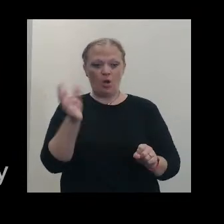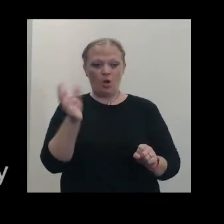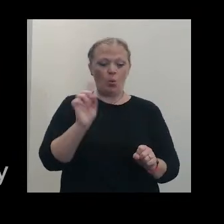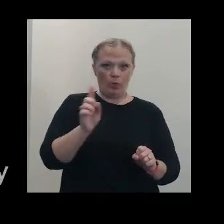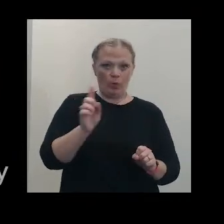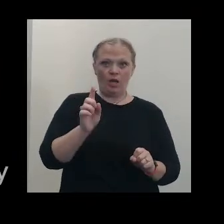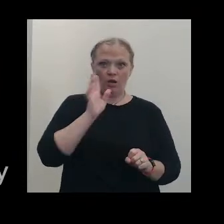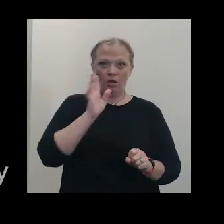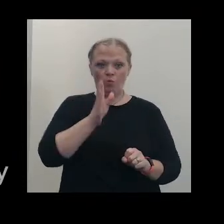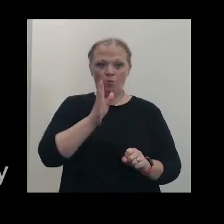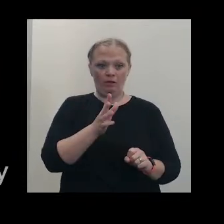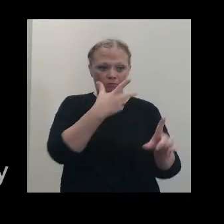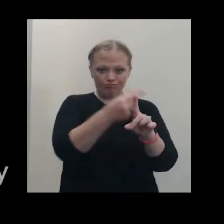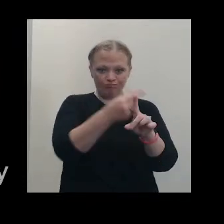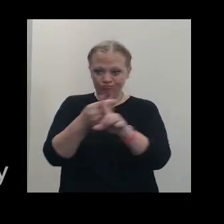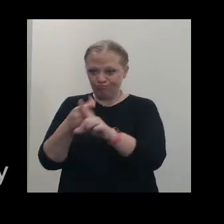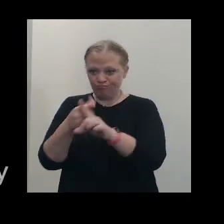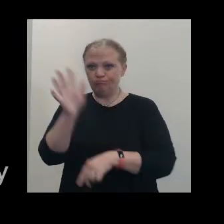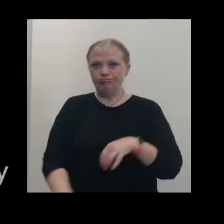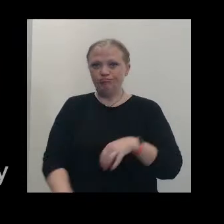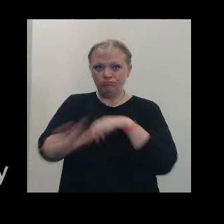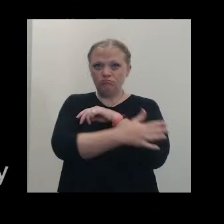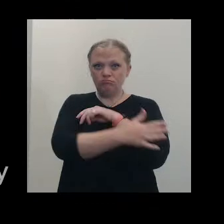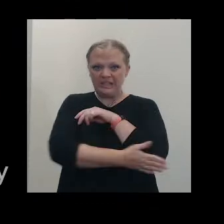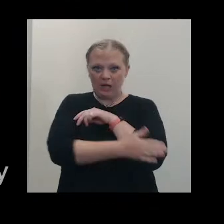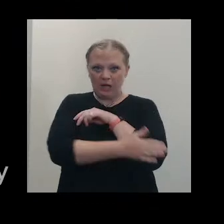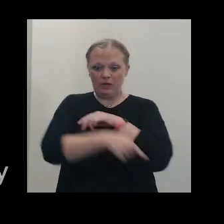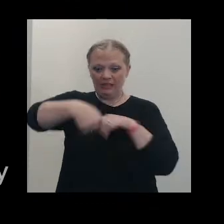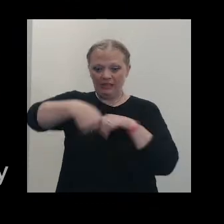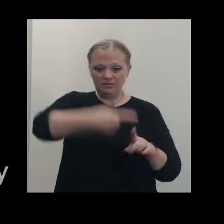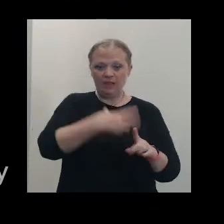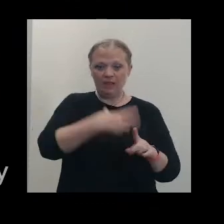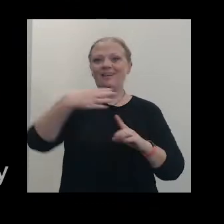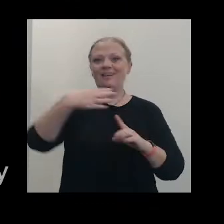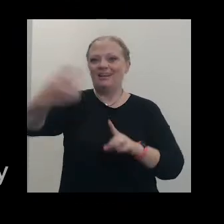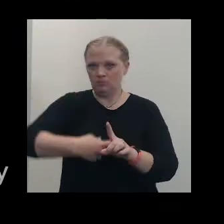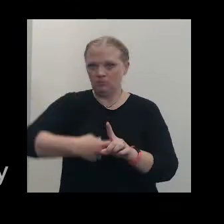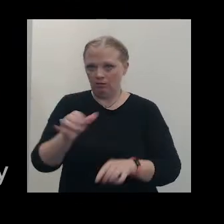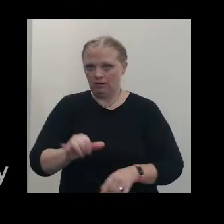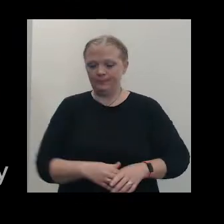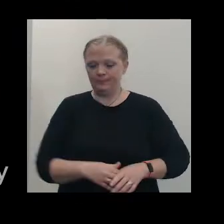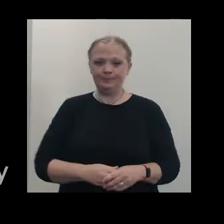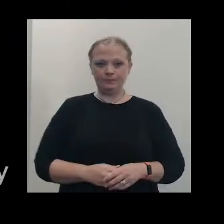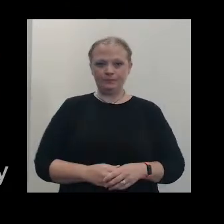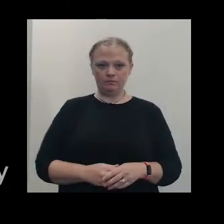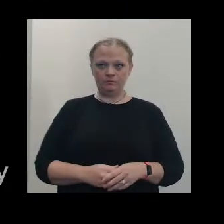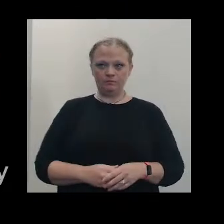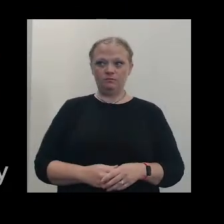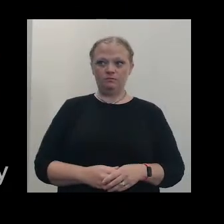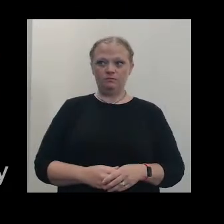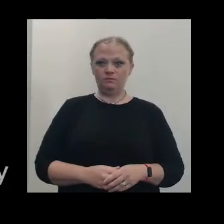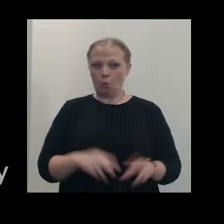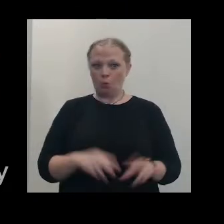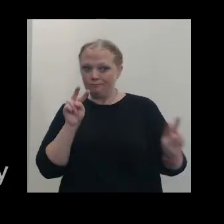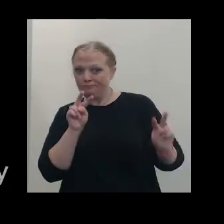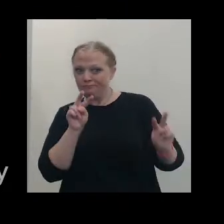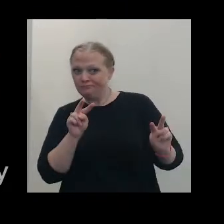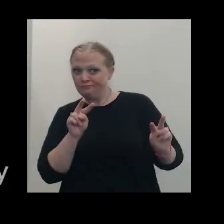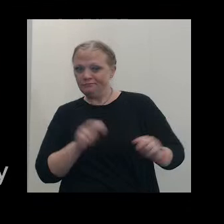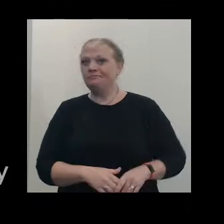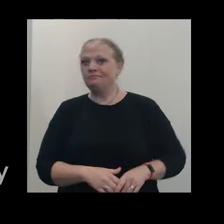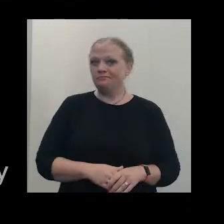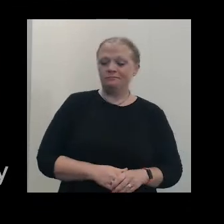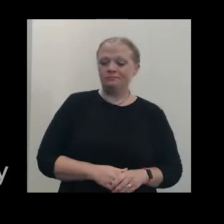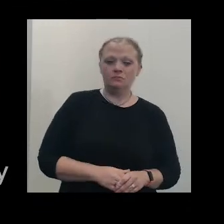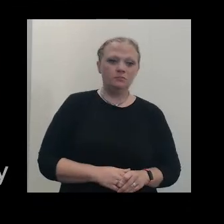going to be vaccinating throughout the county this month and next month. Stay tuned for that. Also, if